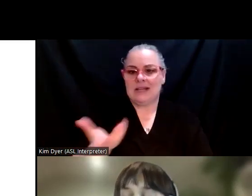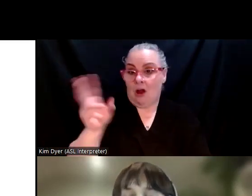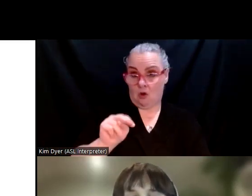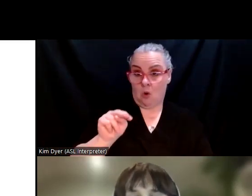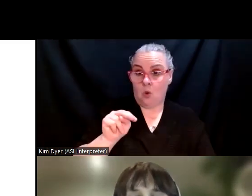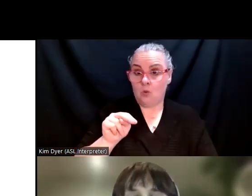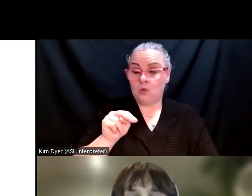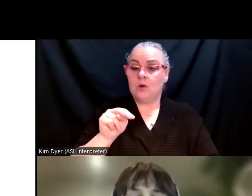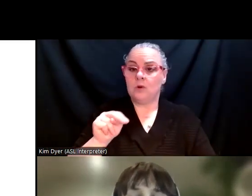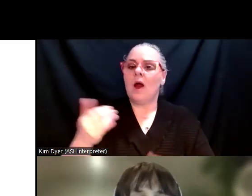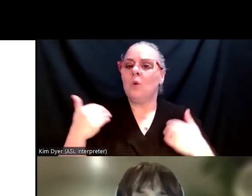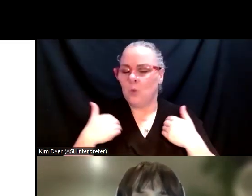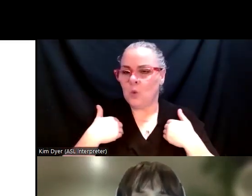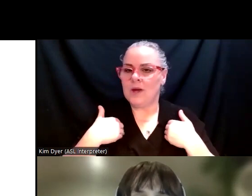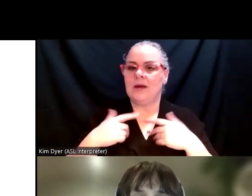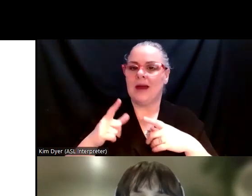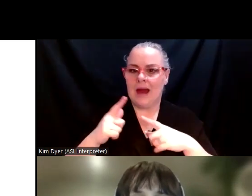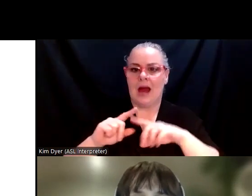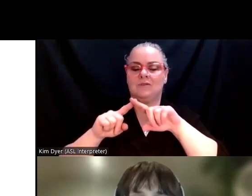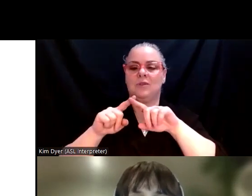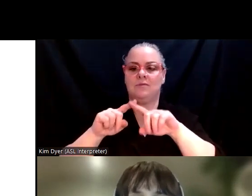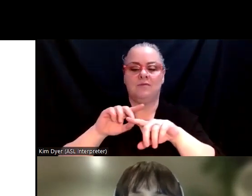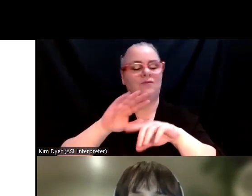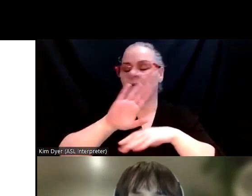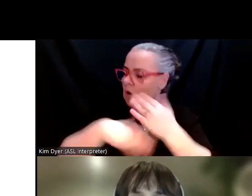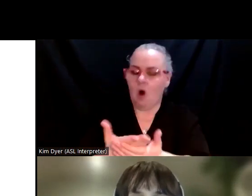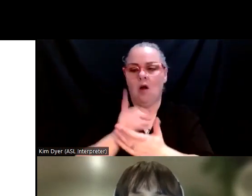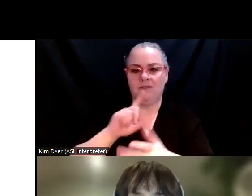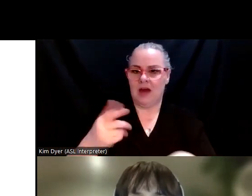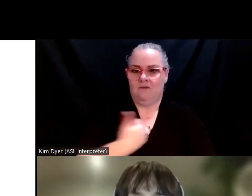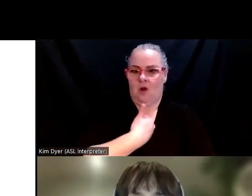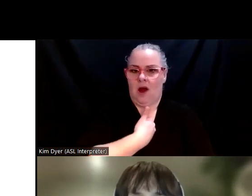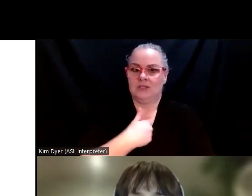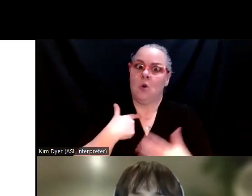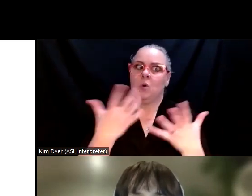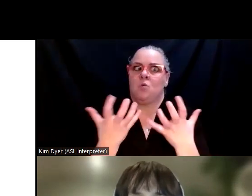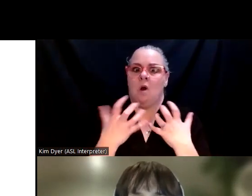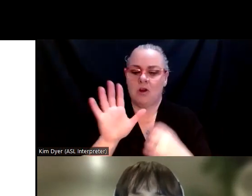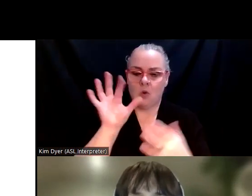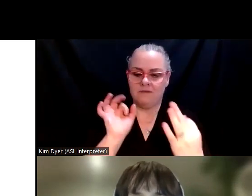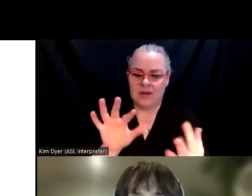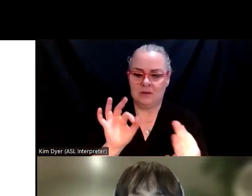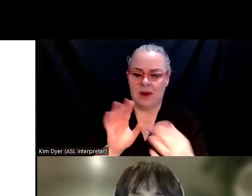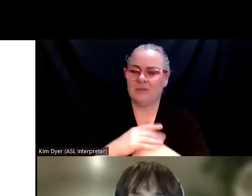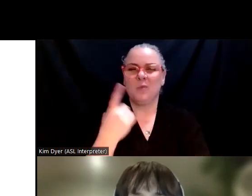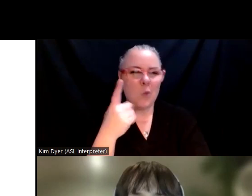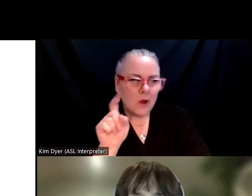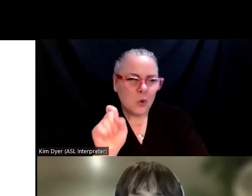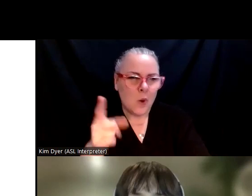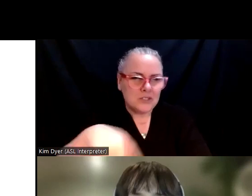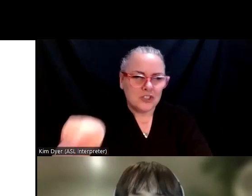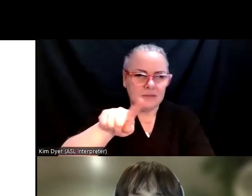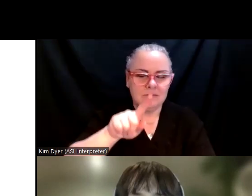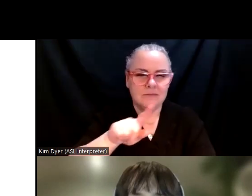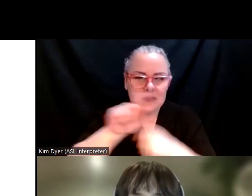and we have the pen on that entirely. So we're eager for your input. One question that we have in